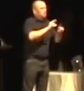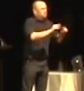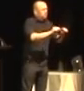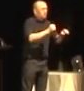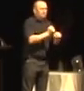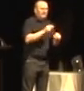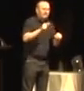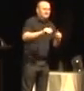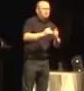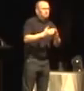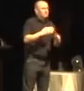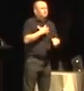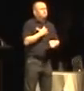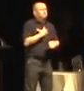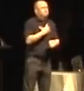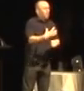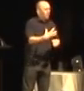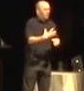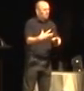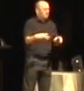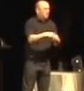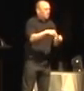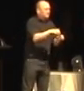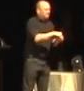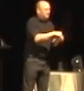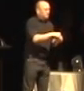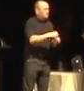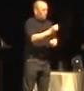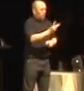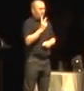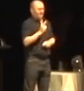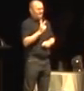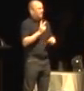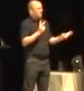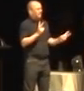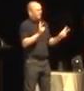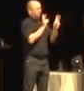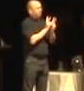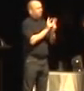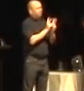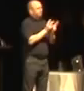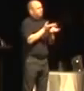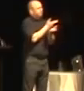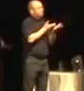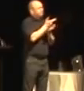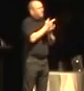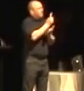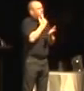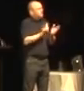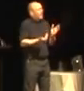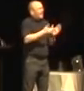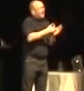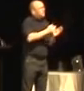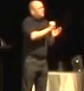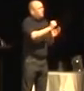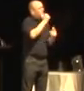inclusive. So take your pair and partner up with another pair. You've got 4 minutes. And I want you to add your ideas to